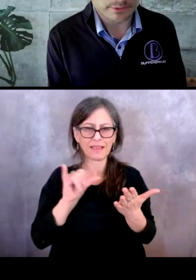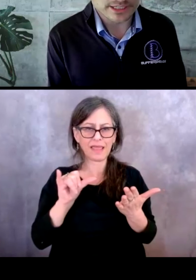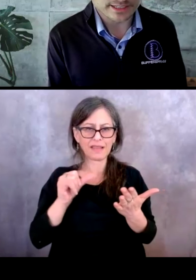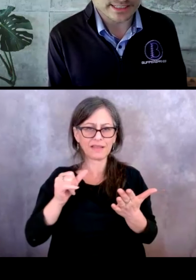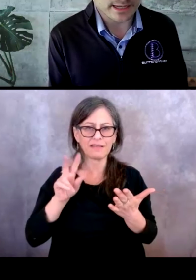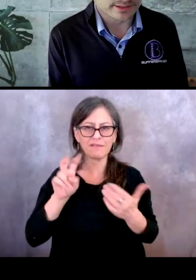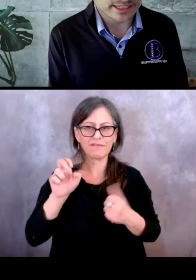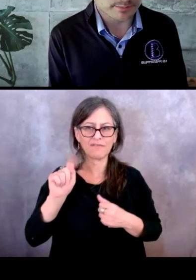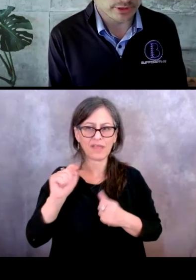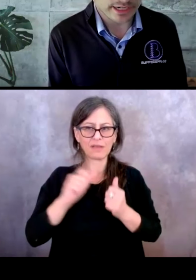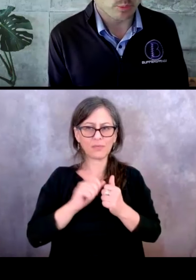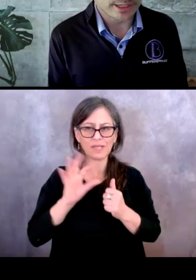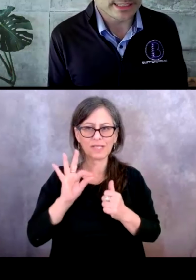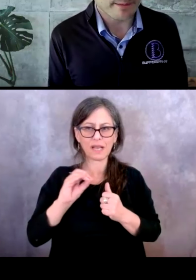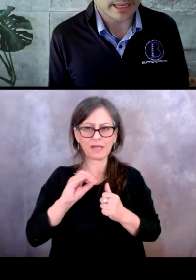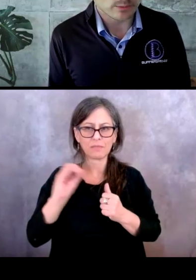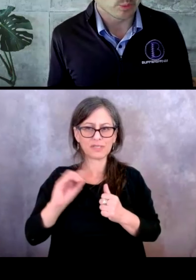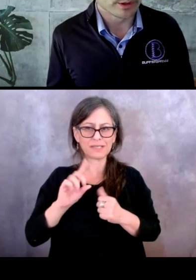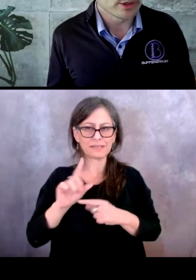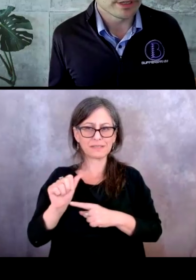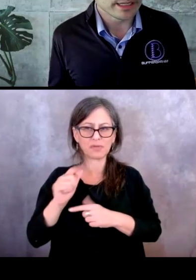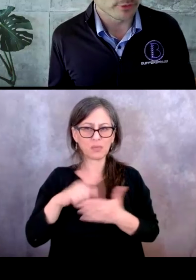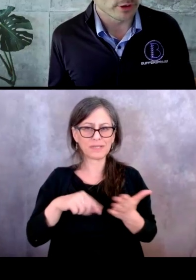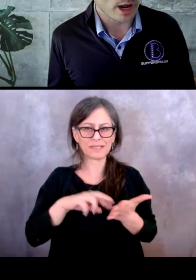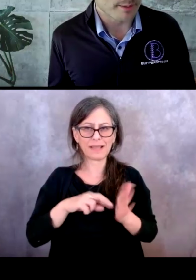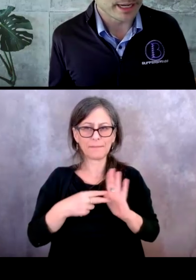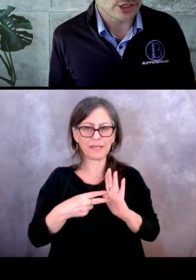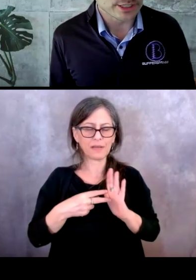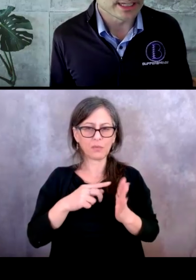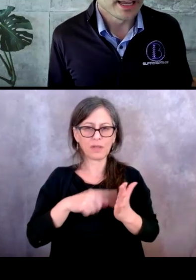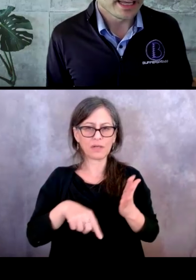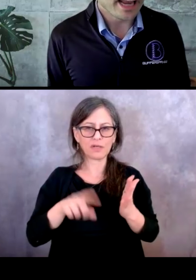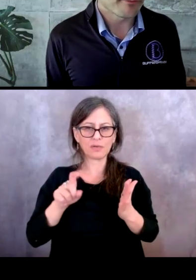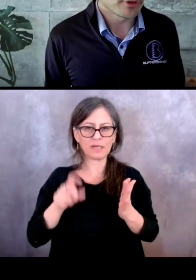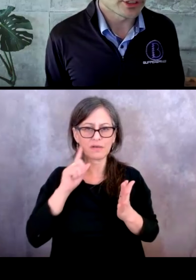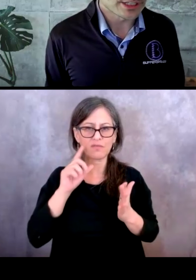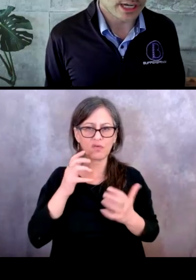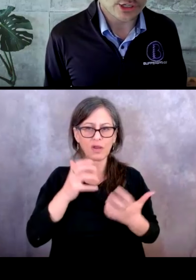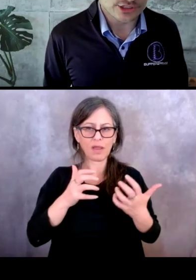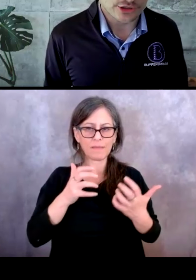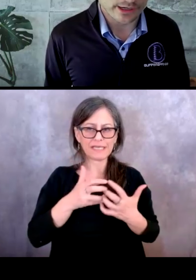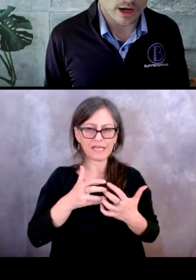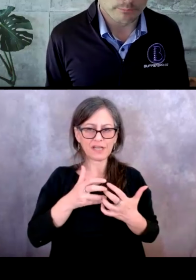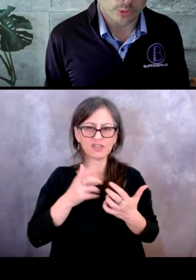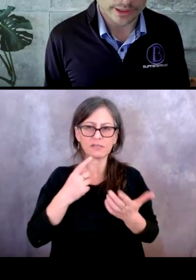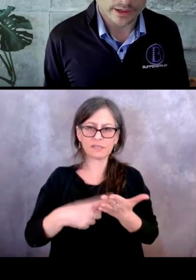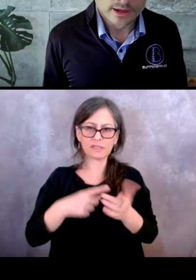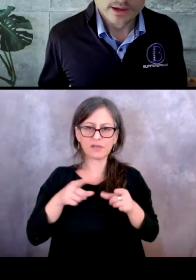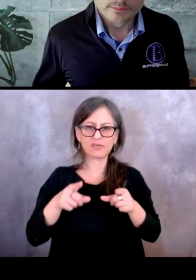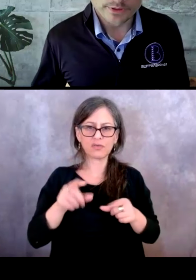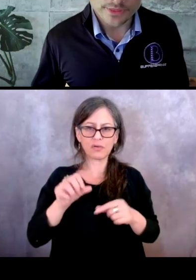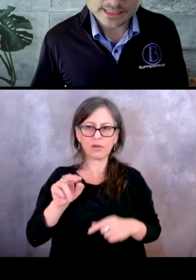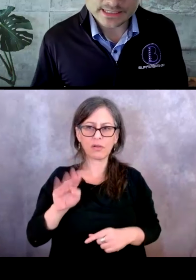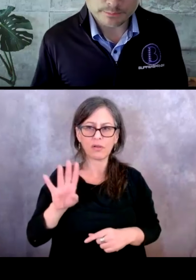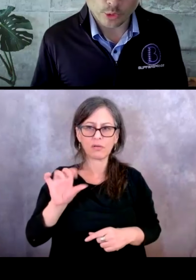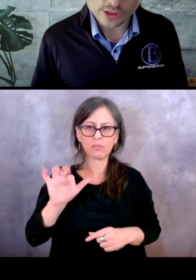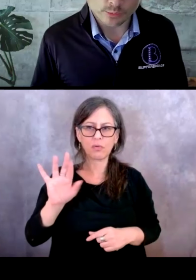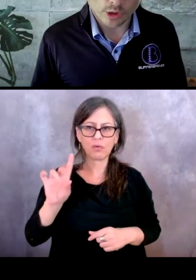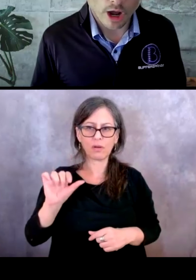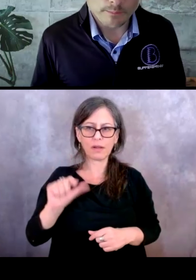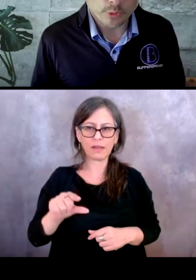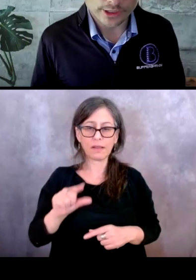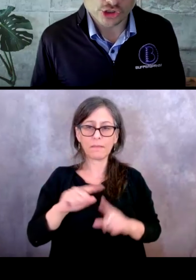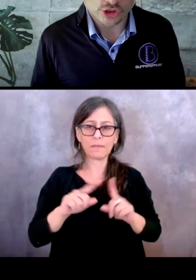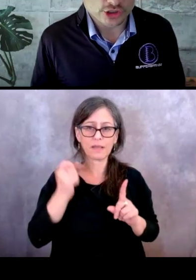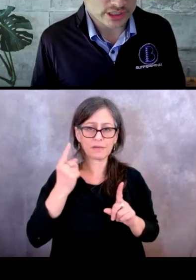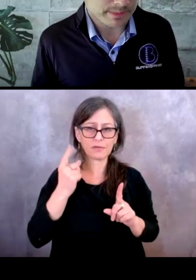that 90% disability? What does that mean? What do you need for accommodations? And have those discussions during onboarding. But this is a portion